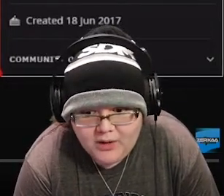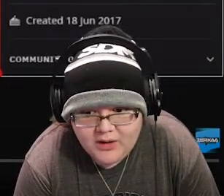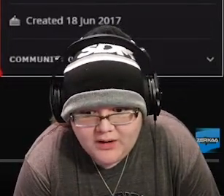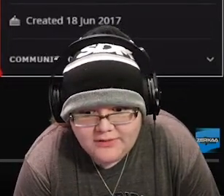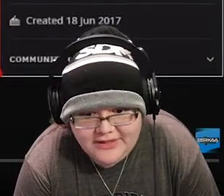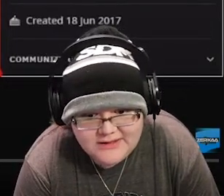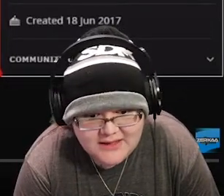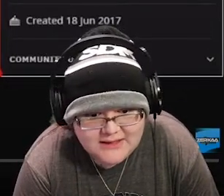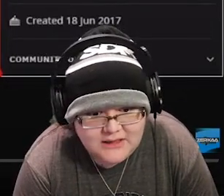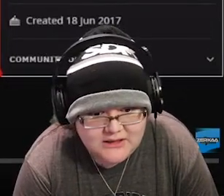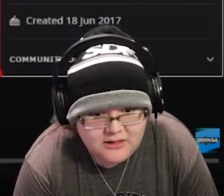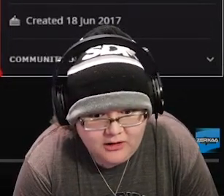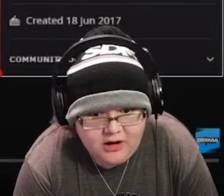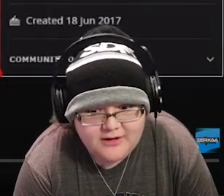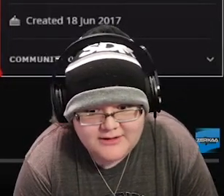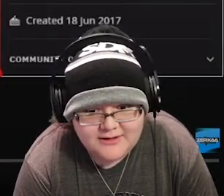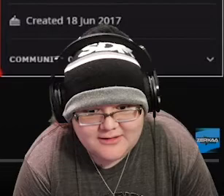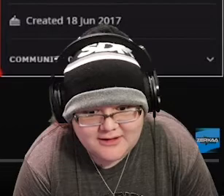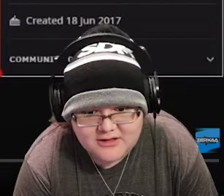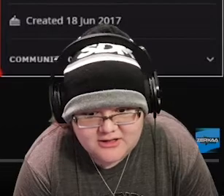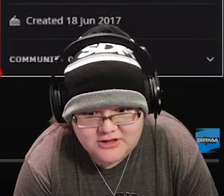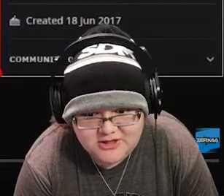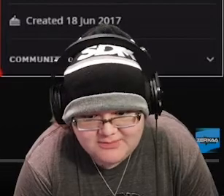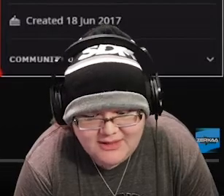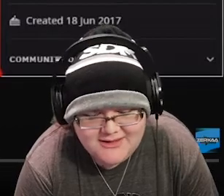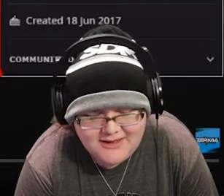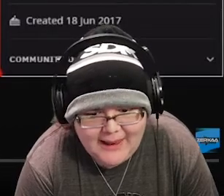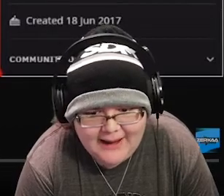Wow. That's like a long